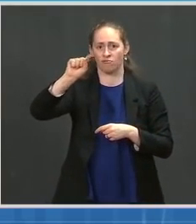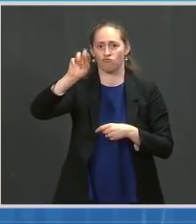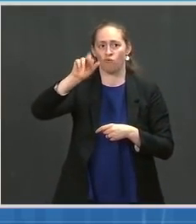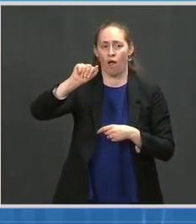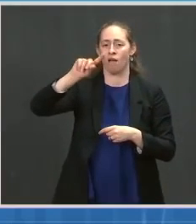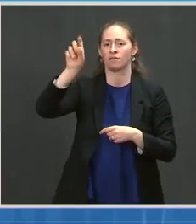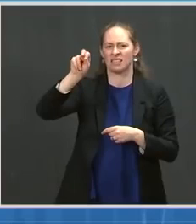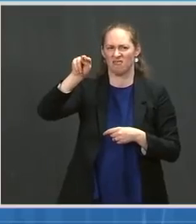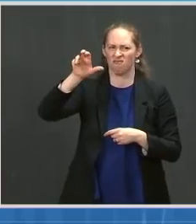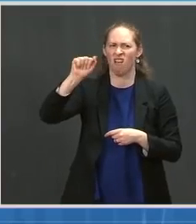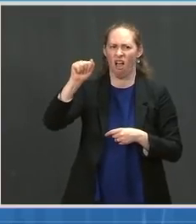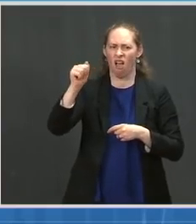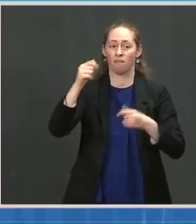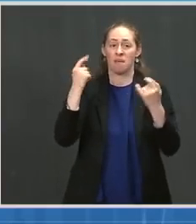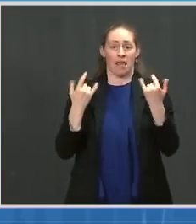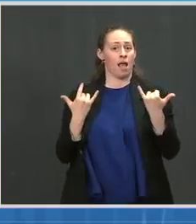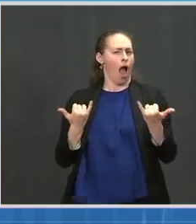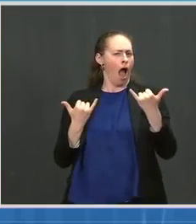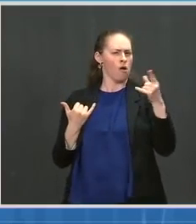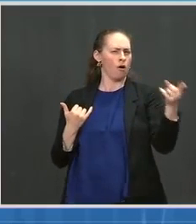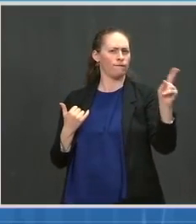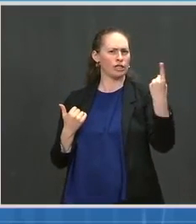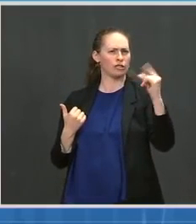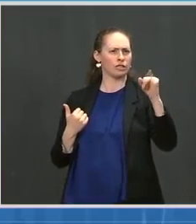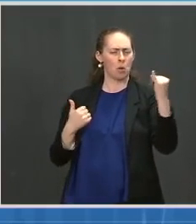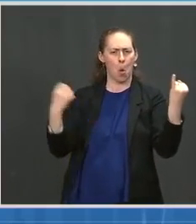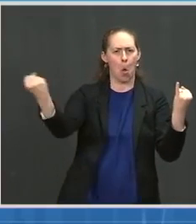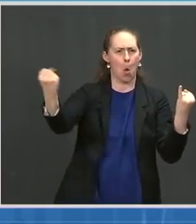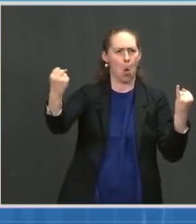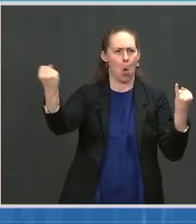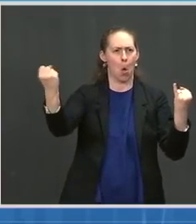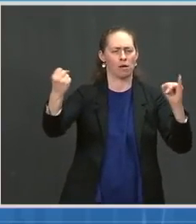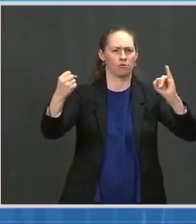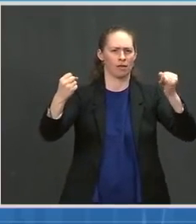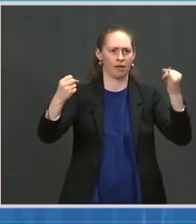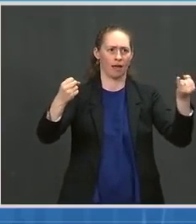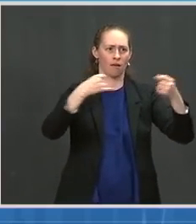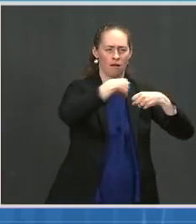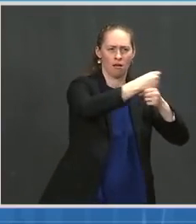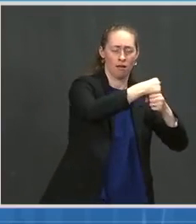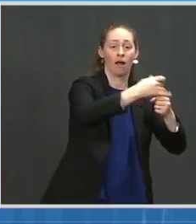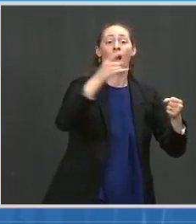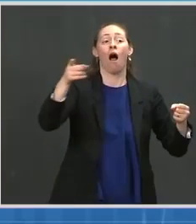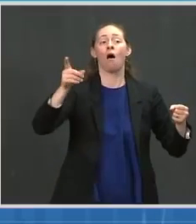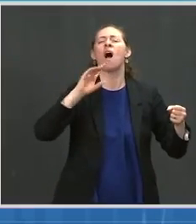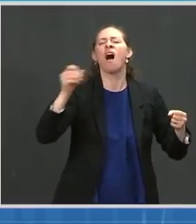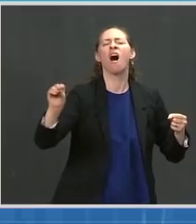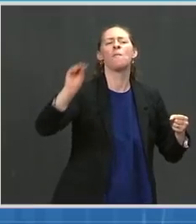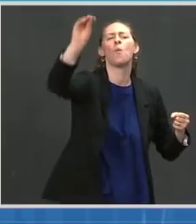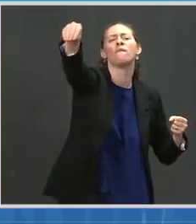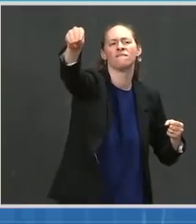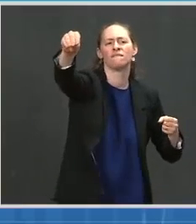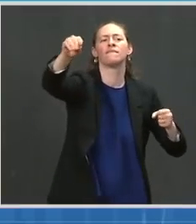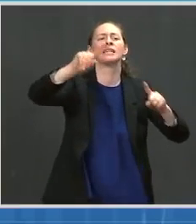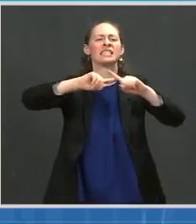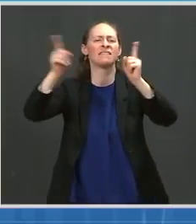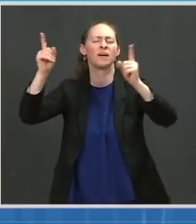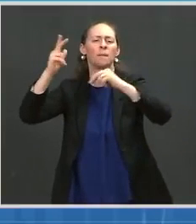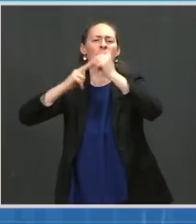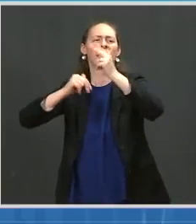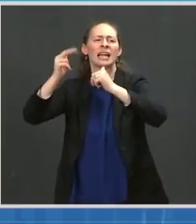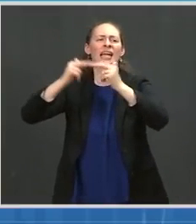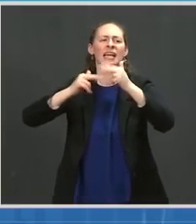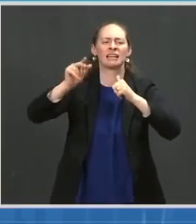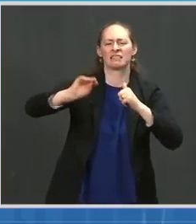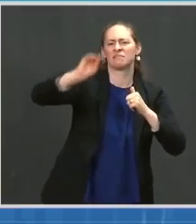J&J vaccine, and HHS is working with the company to find another facility for AstraZeneca vaccine. I